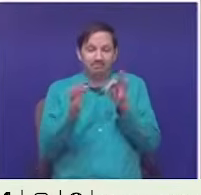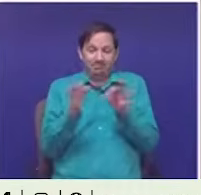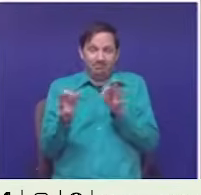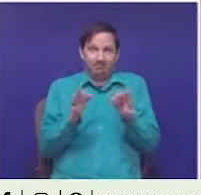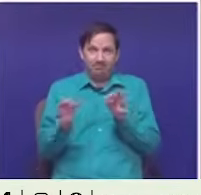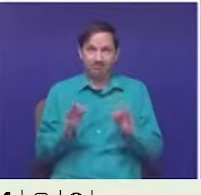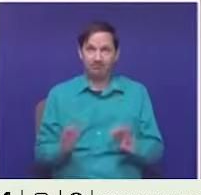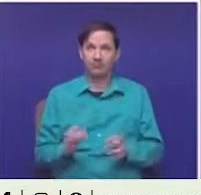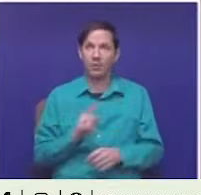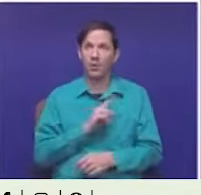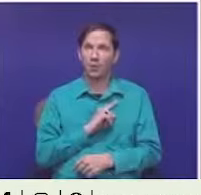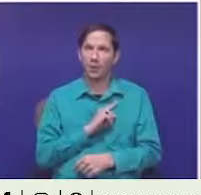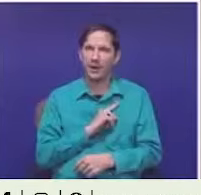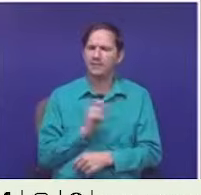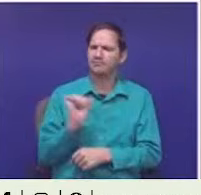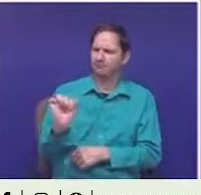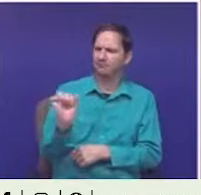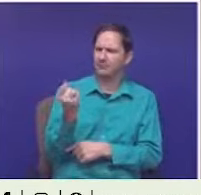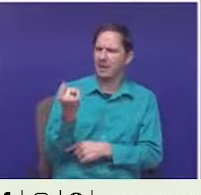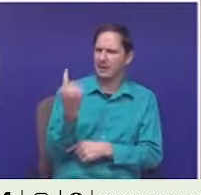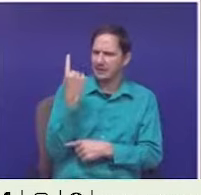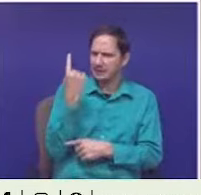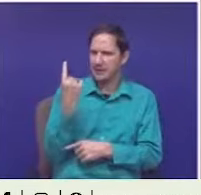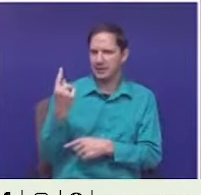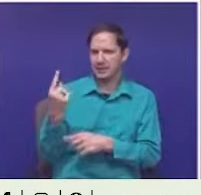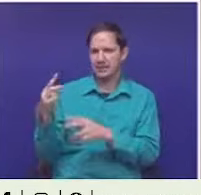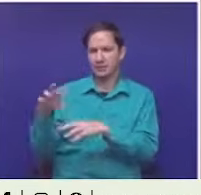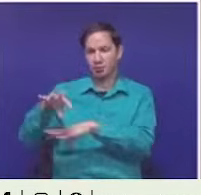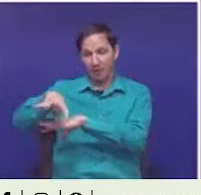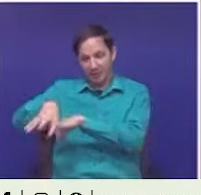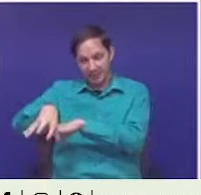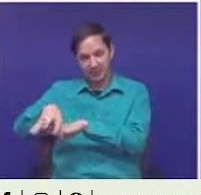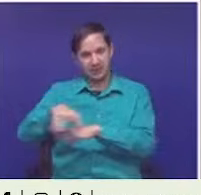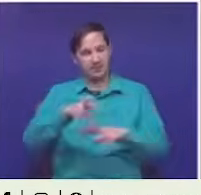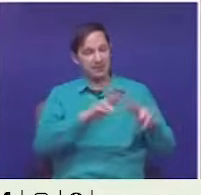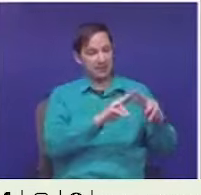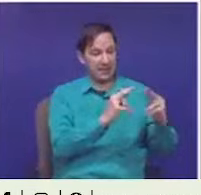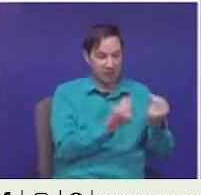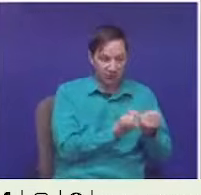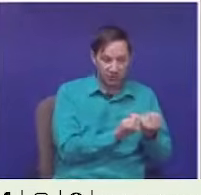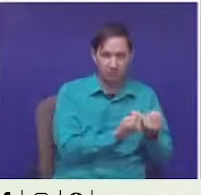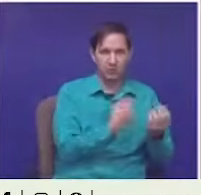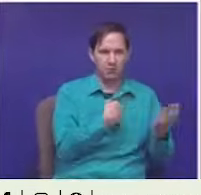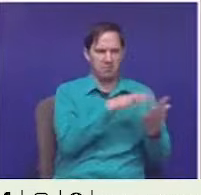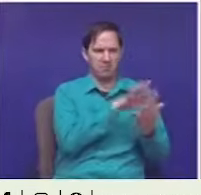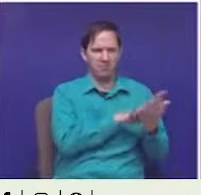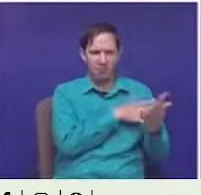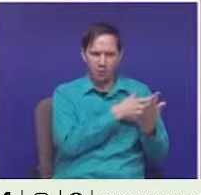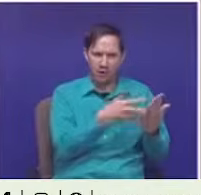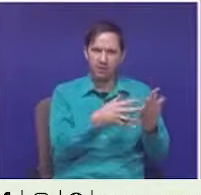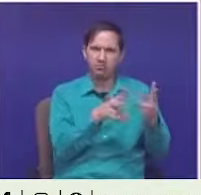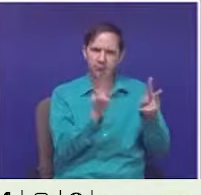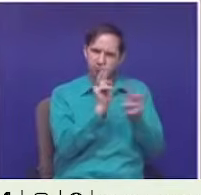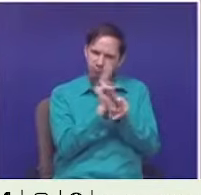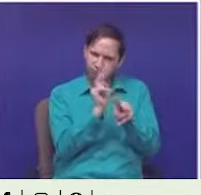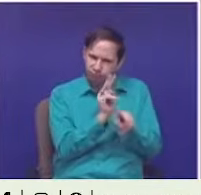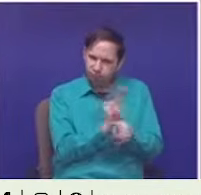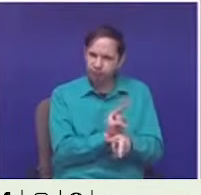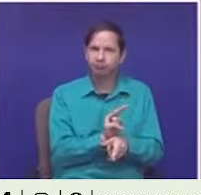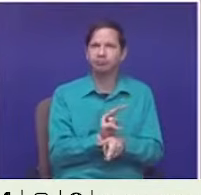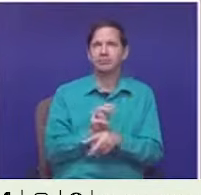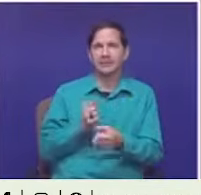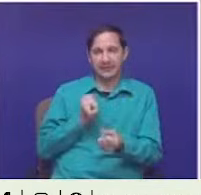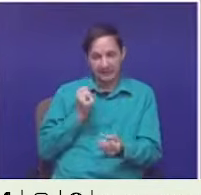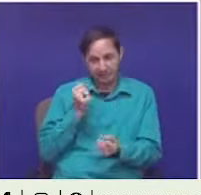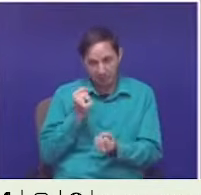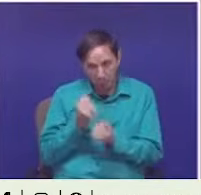department's role sets the regulatory framework, monitors implementation, and makes sure that provides oversight and